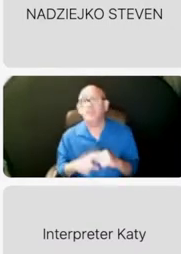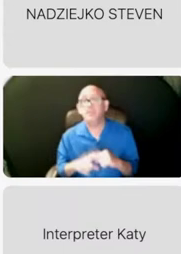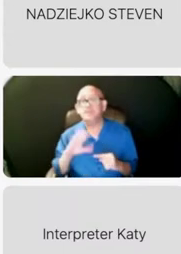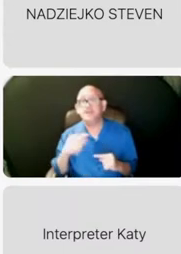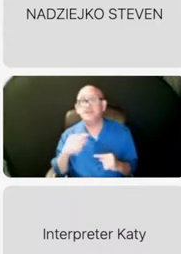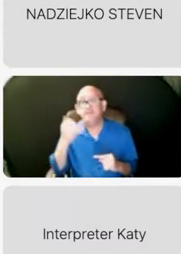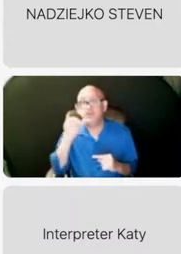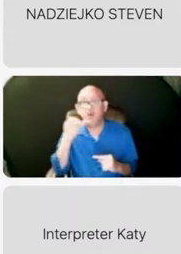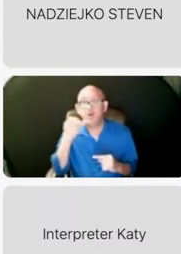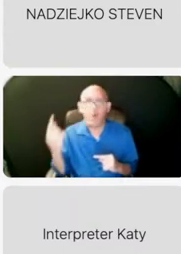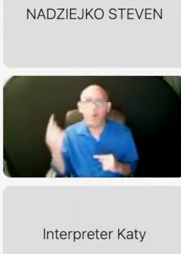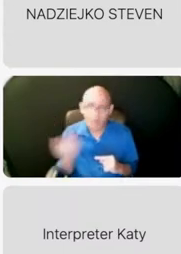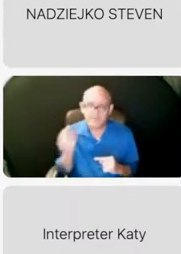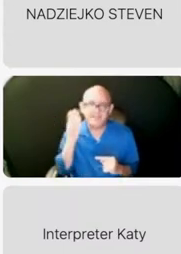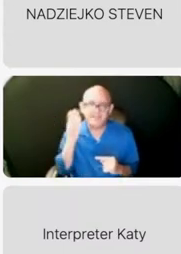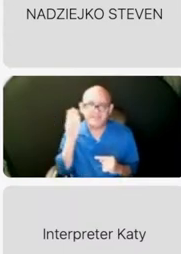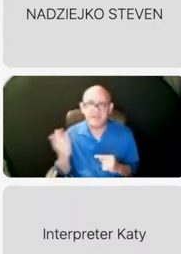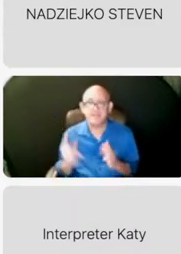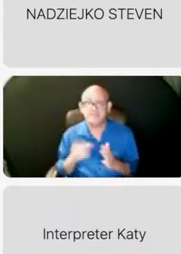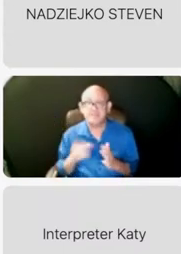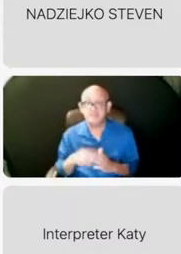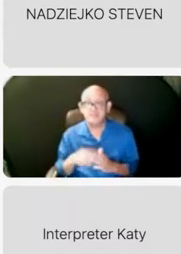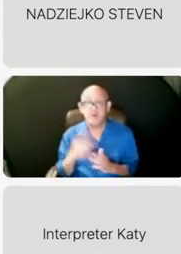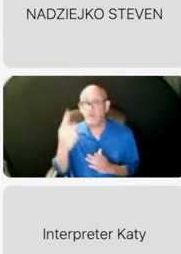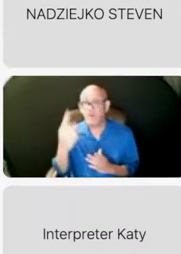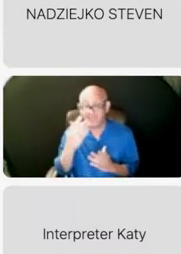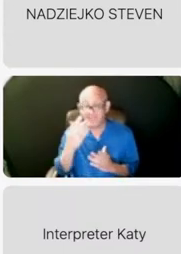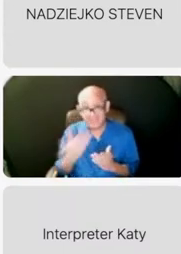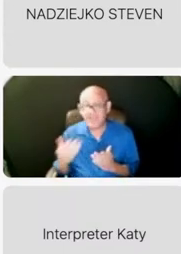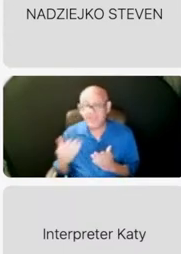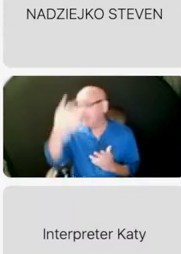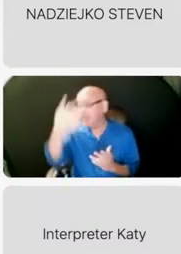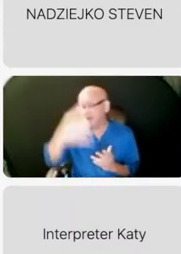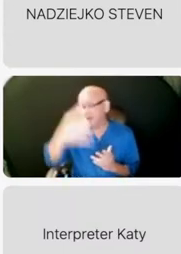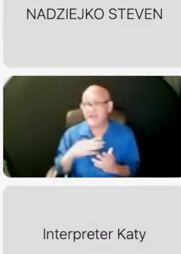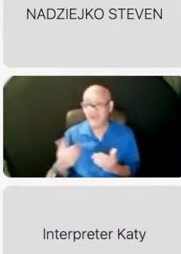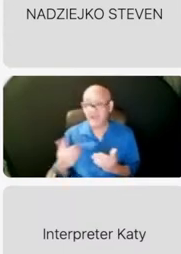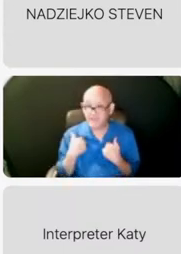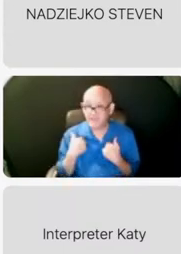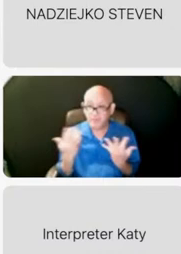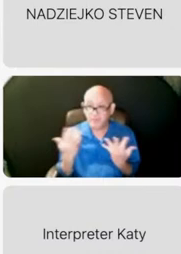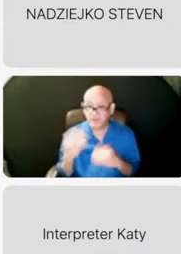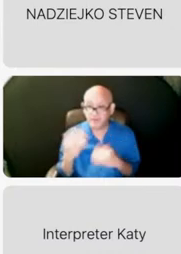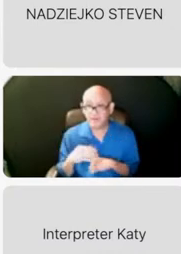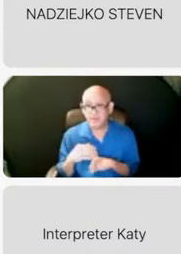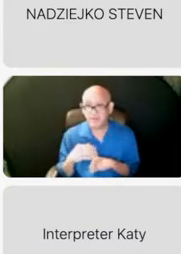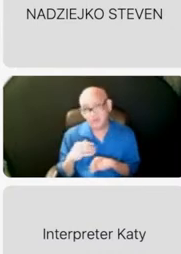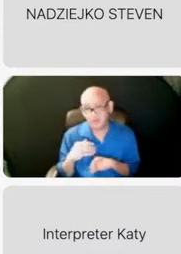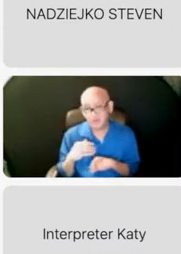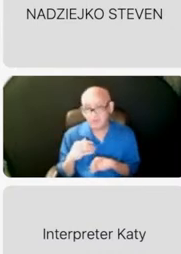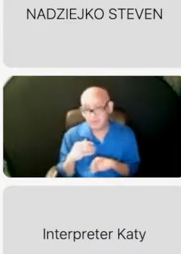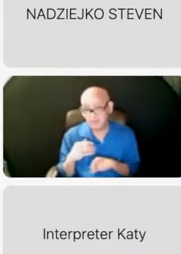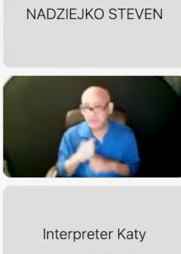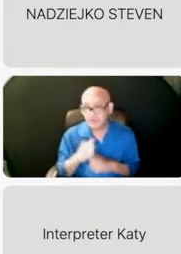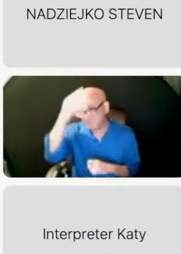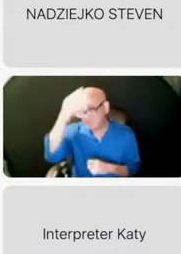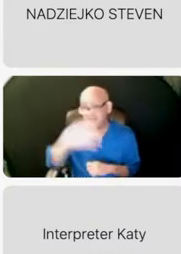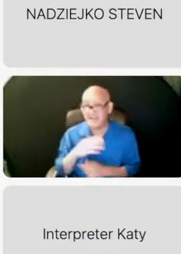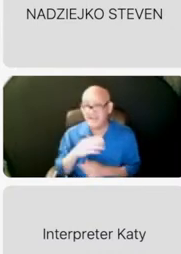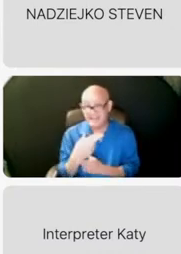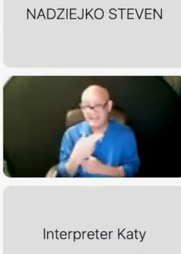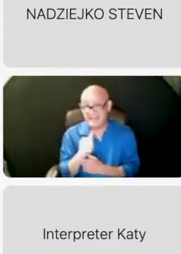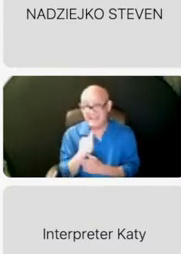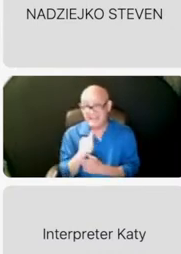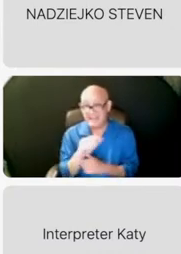sometimes the only item males carry well mostly by males by merging hand sanitizer with a cell phone case now